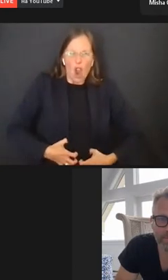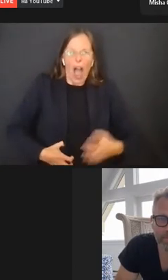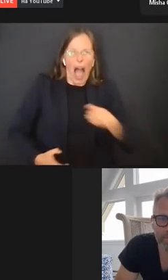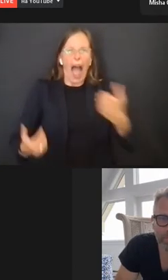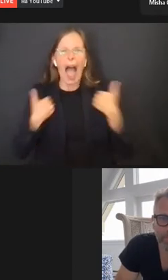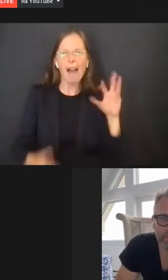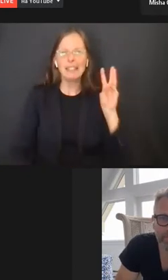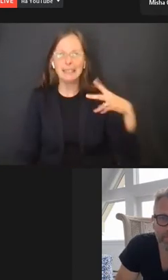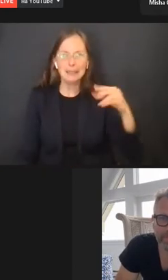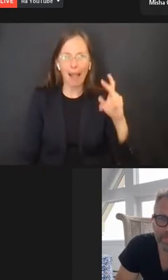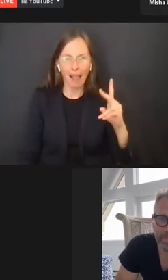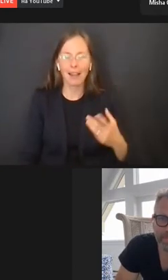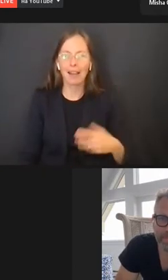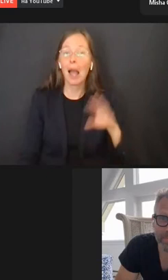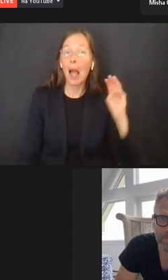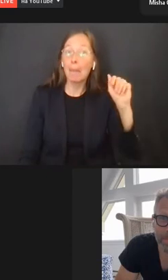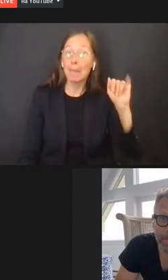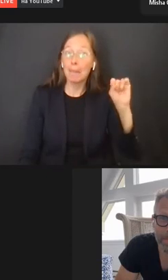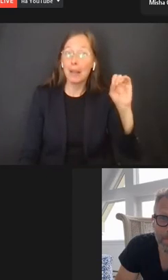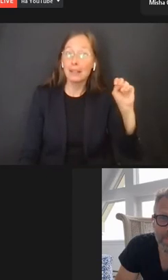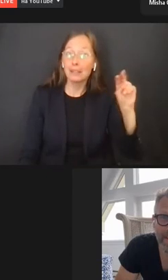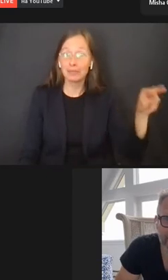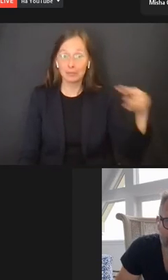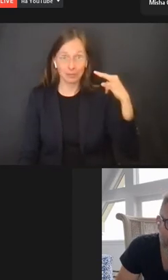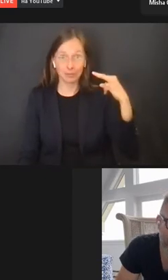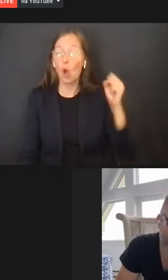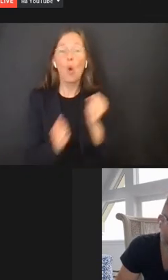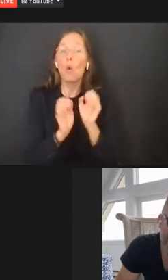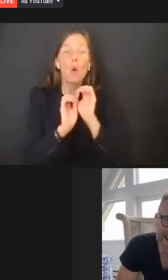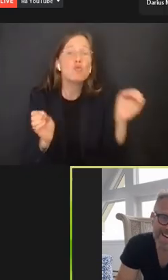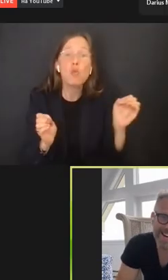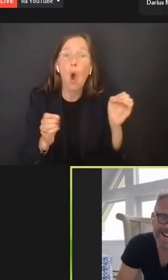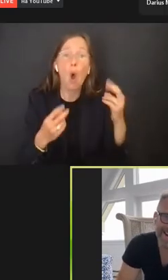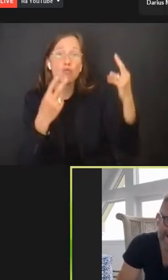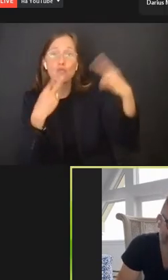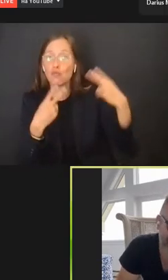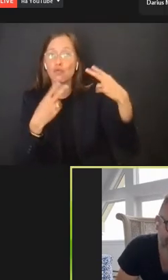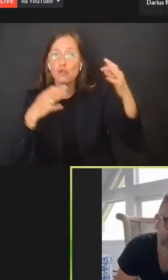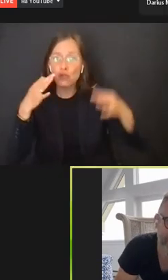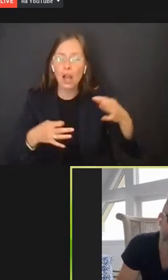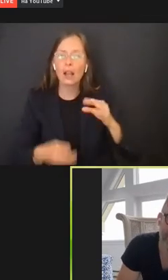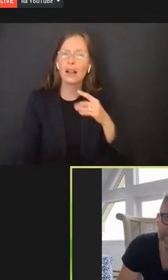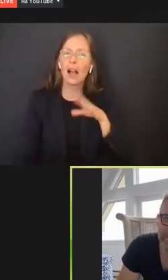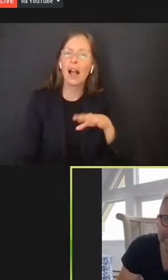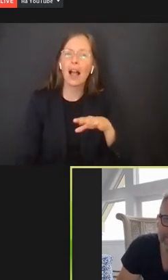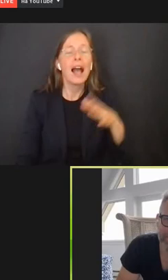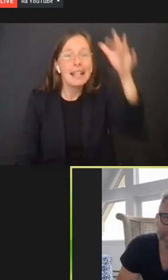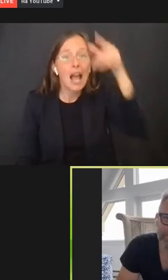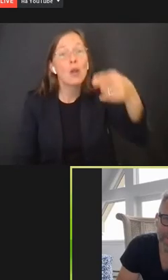pack. And Mason looked over at me without any kind of judgment. And she said, Dad, you have a one